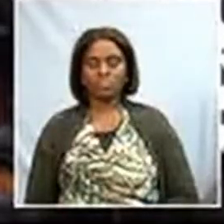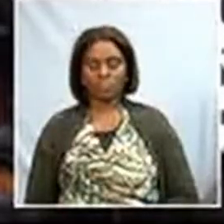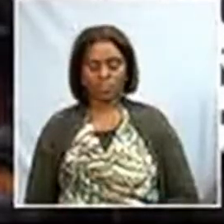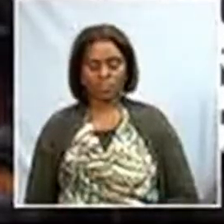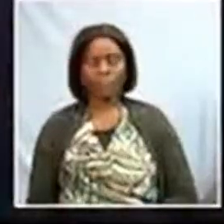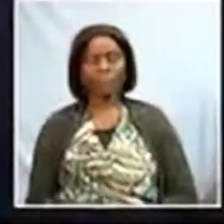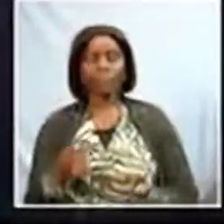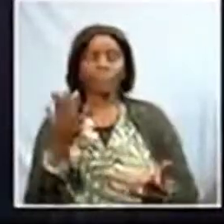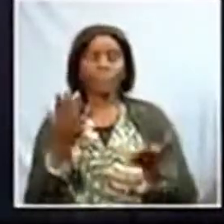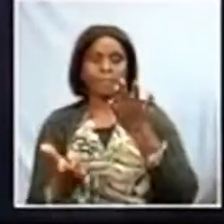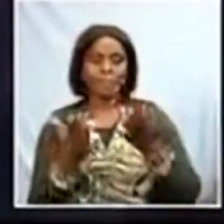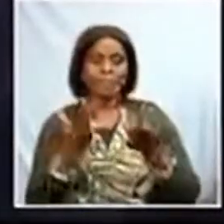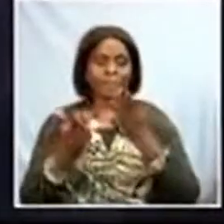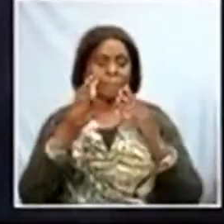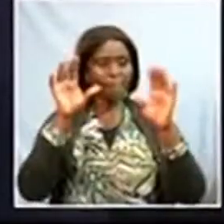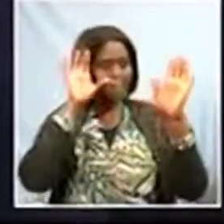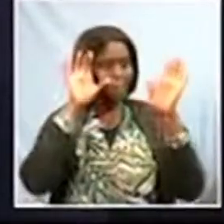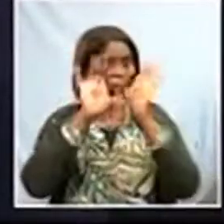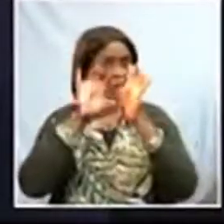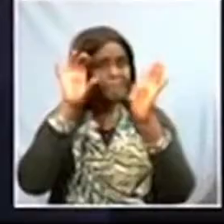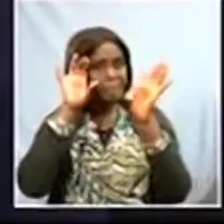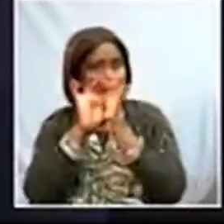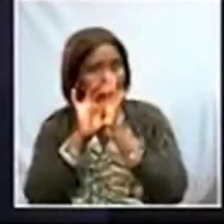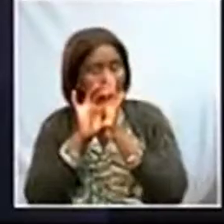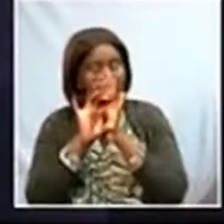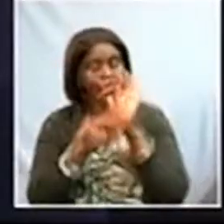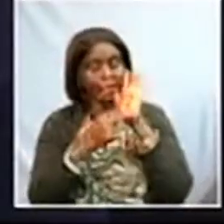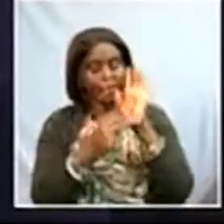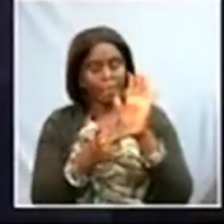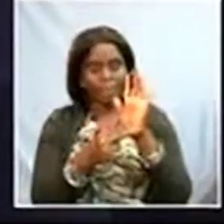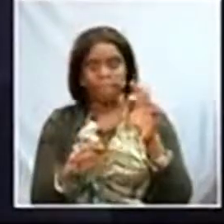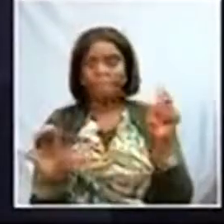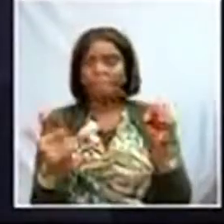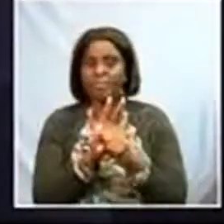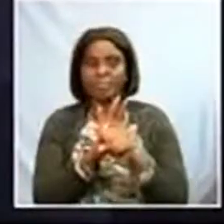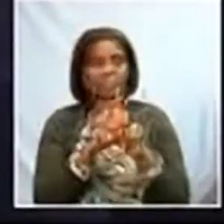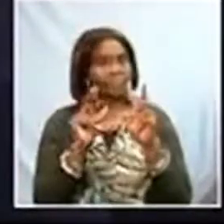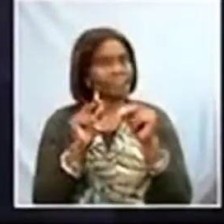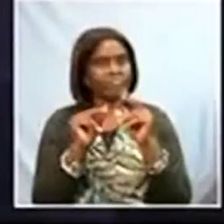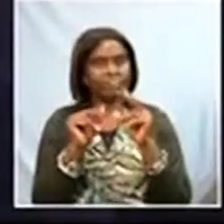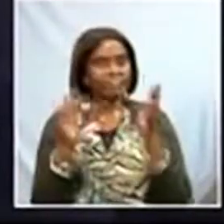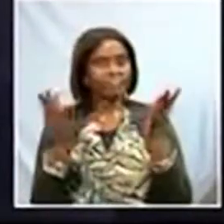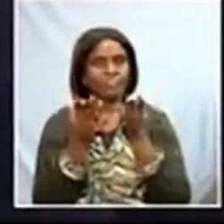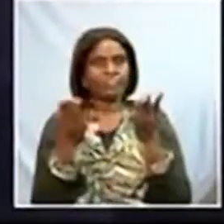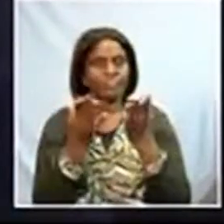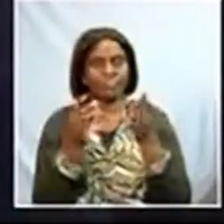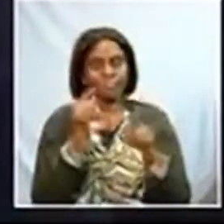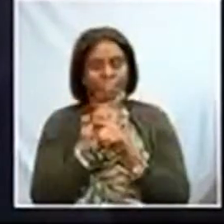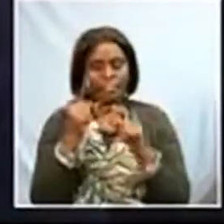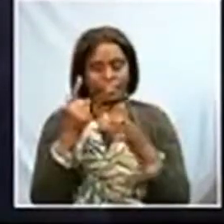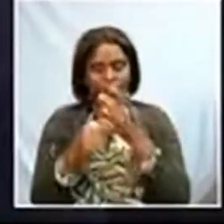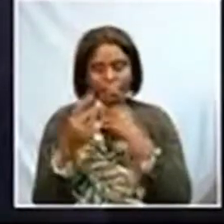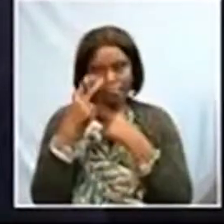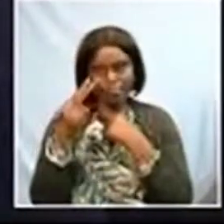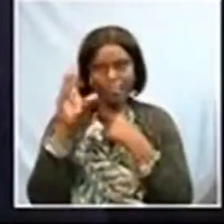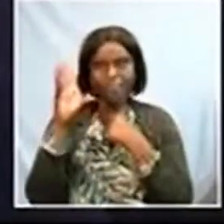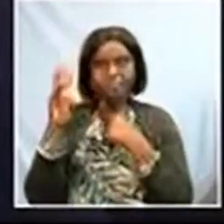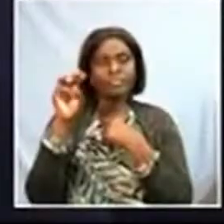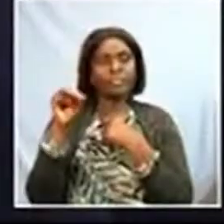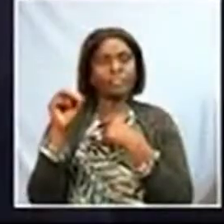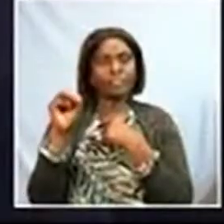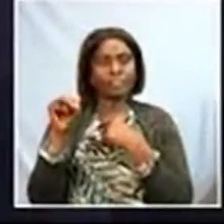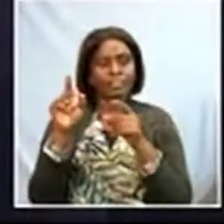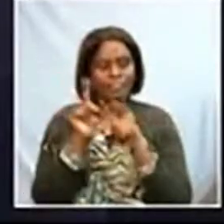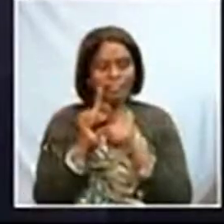Perhaps the picture is not showing the full length. If you can see, it's 6 meters,